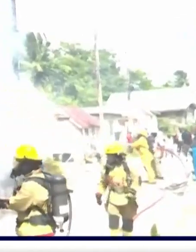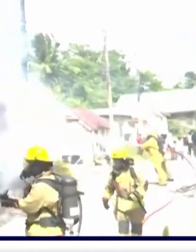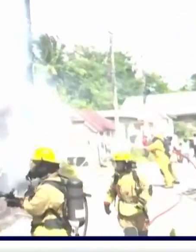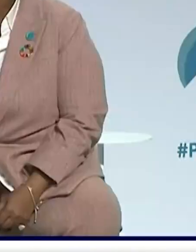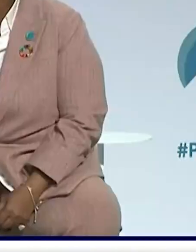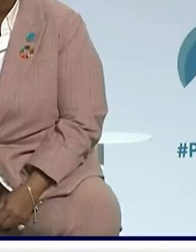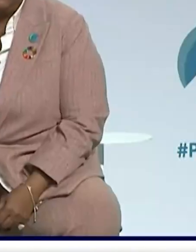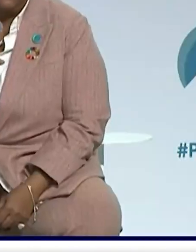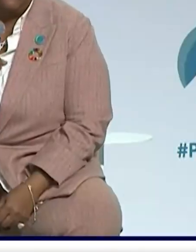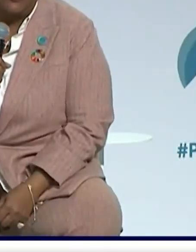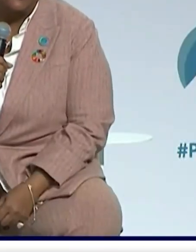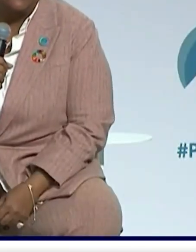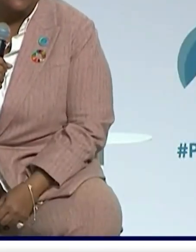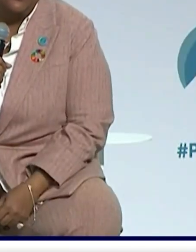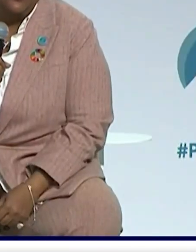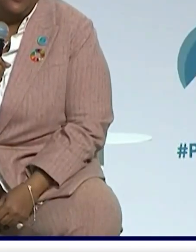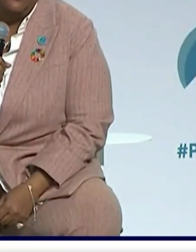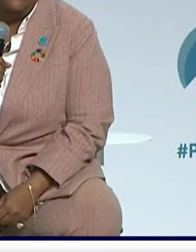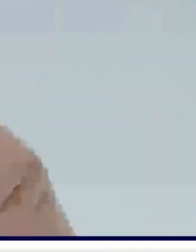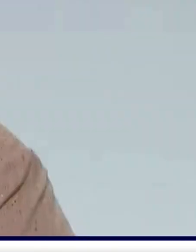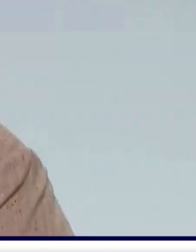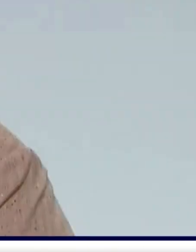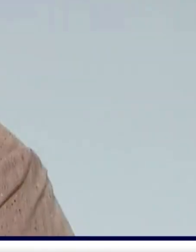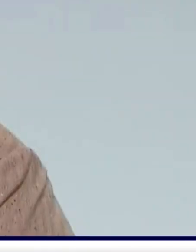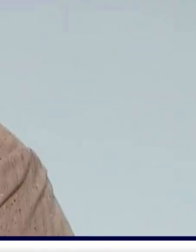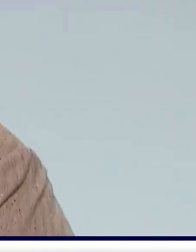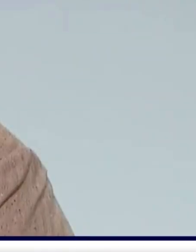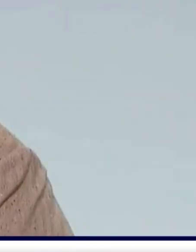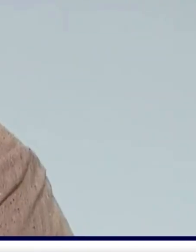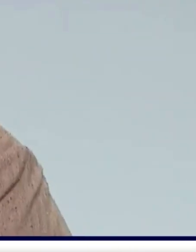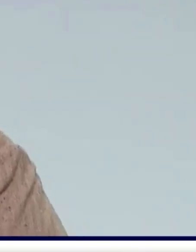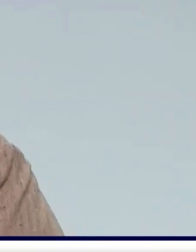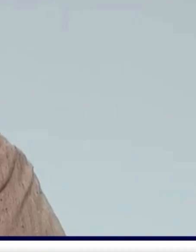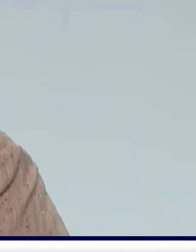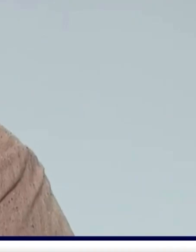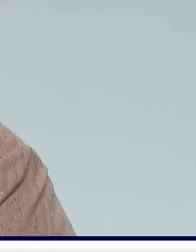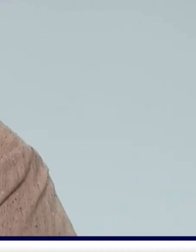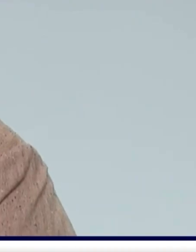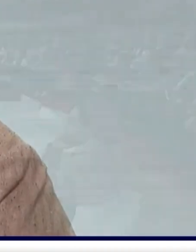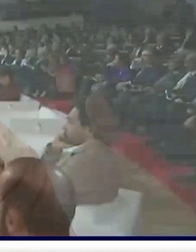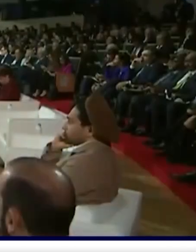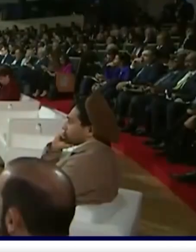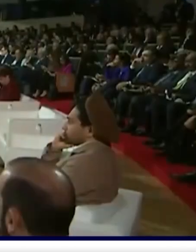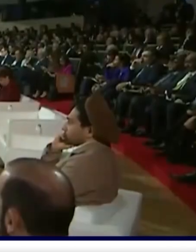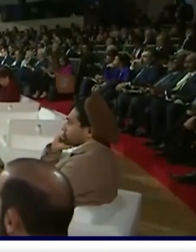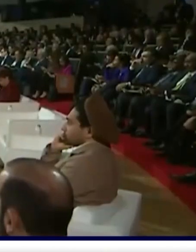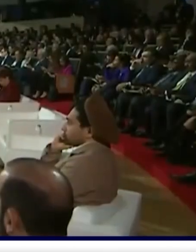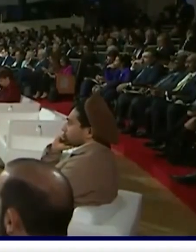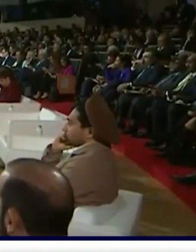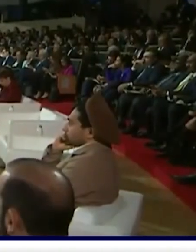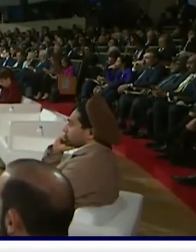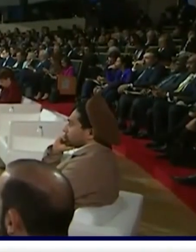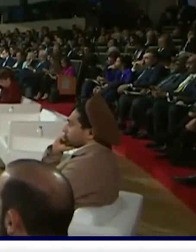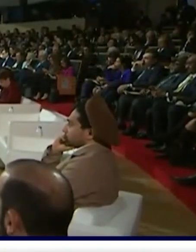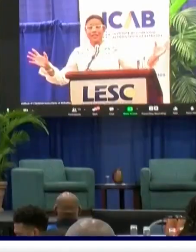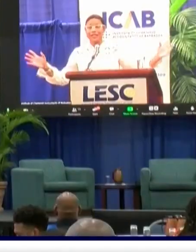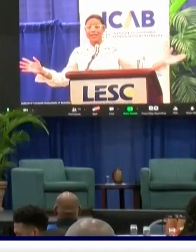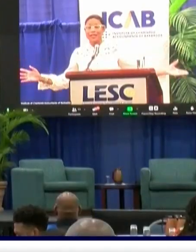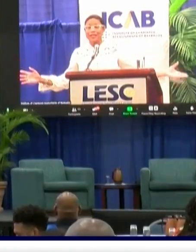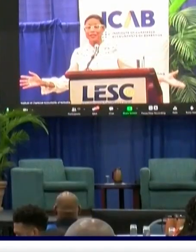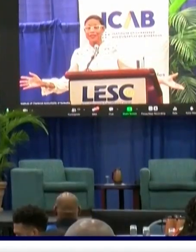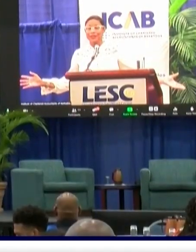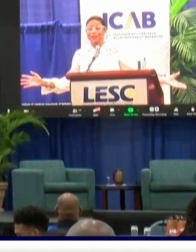others. The Prime Minister warns that increasing conflicts are threatening efforts to save humanity and the planet. The